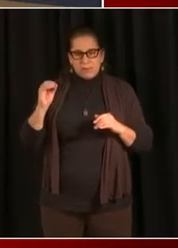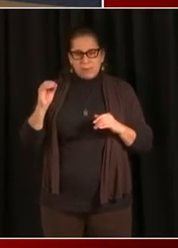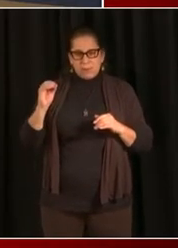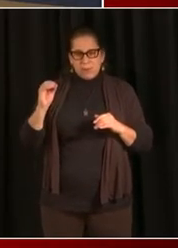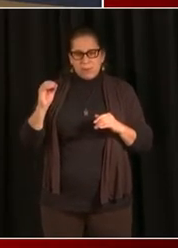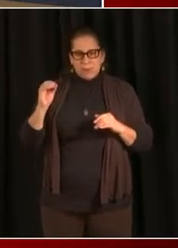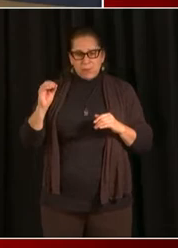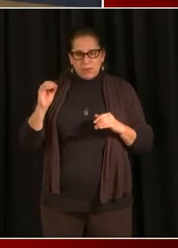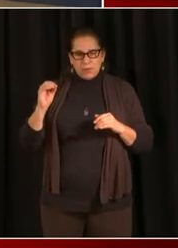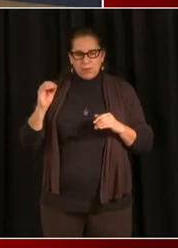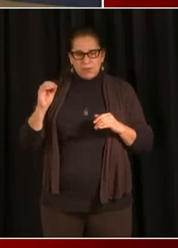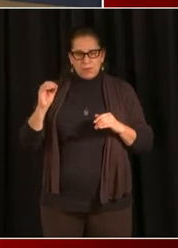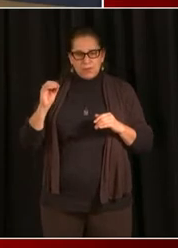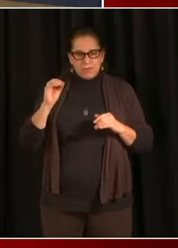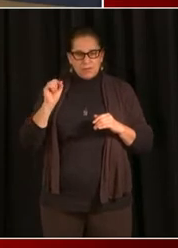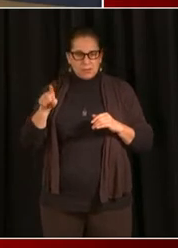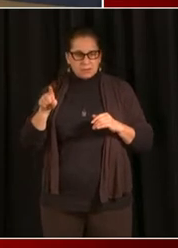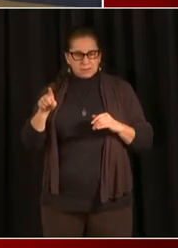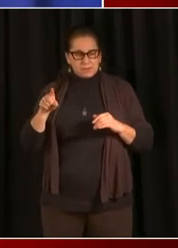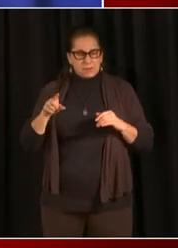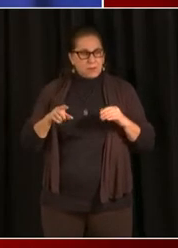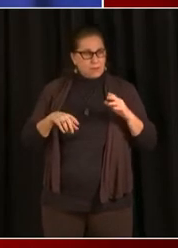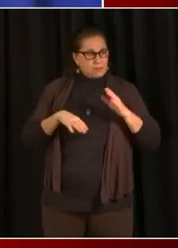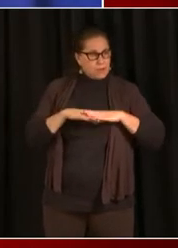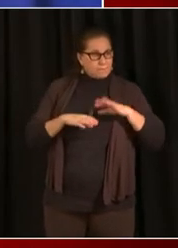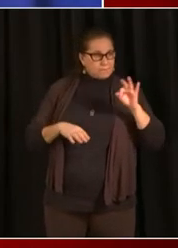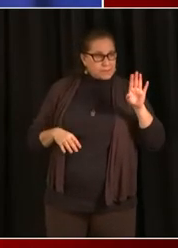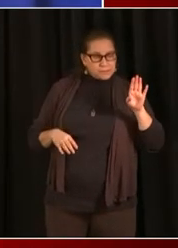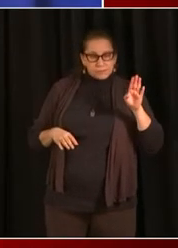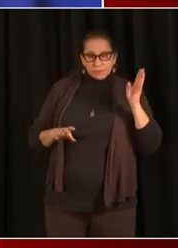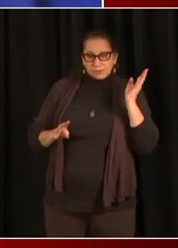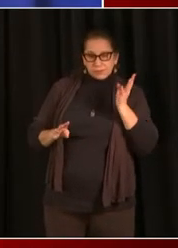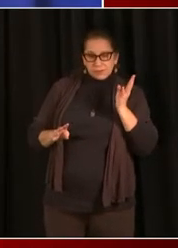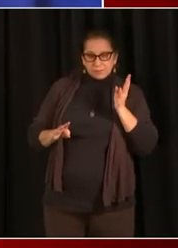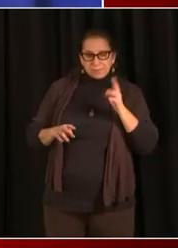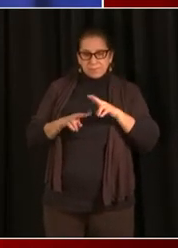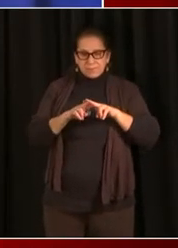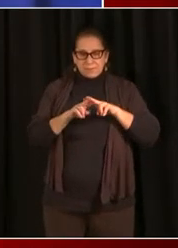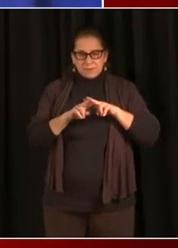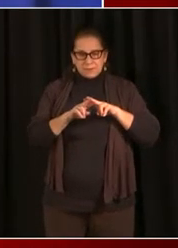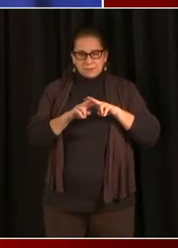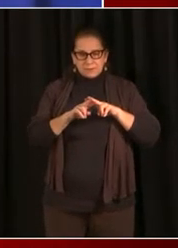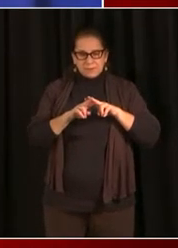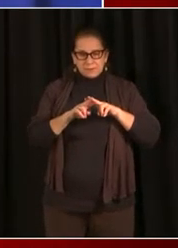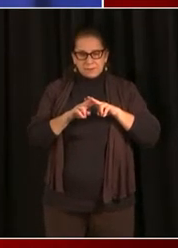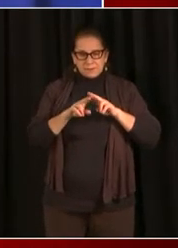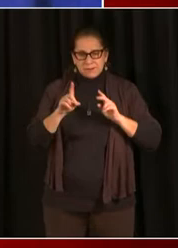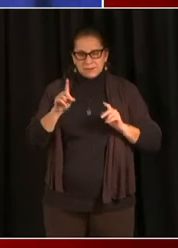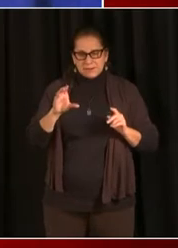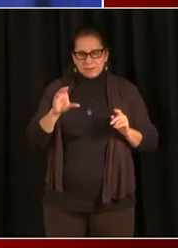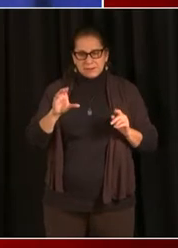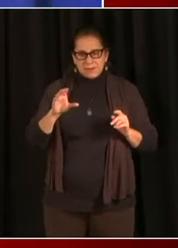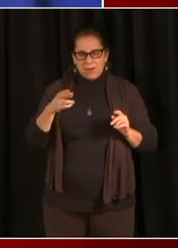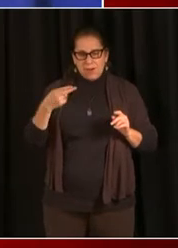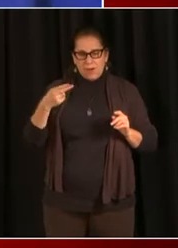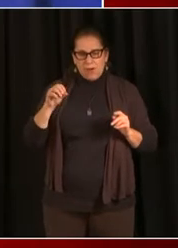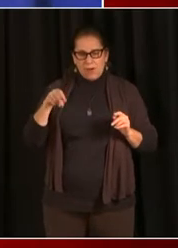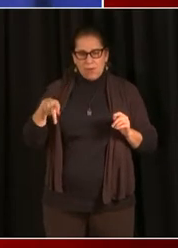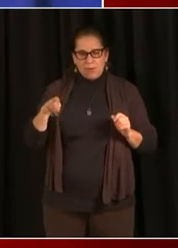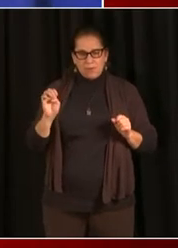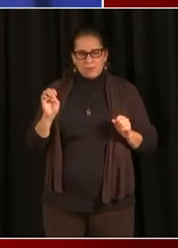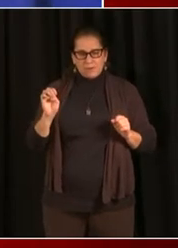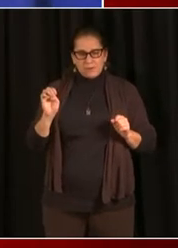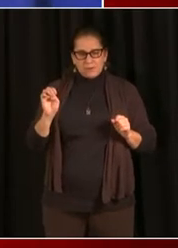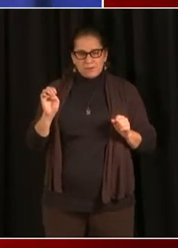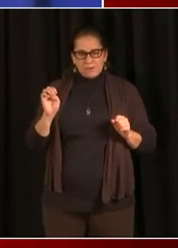watching on one of our streams on Facebook or Twitter, you could use the hashtag DCHope, and that'll allow us